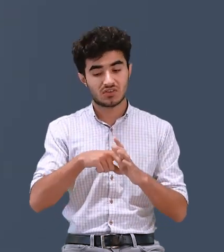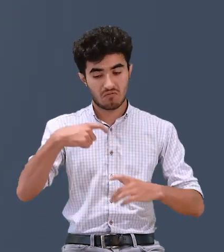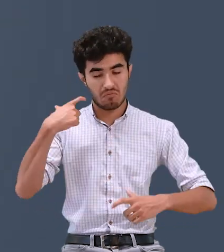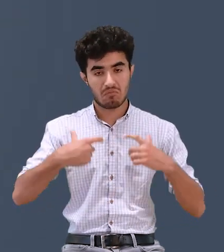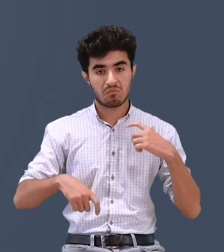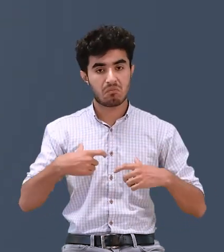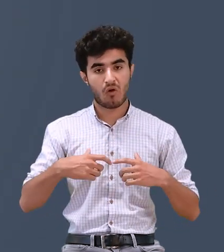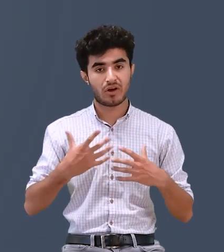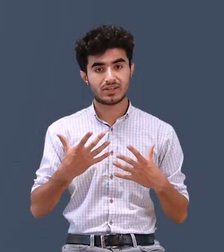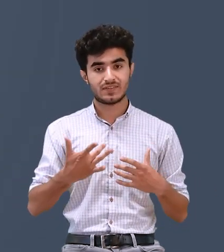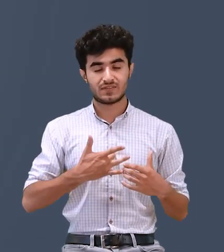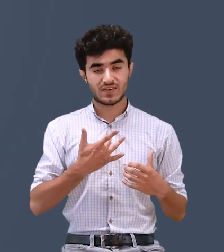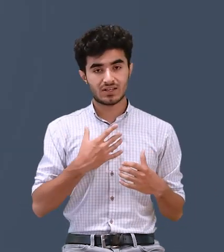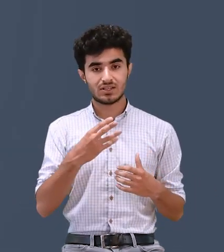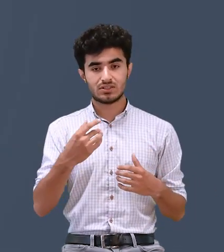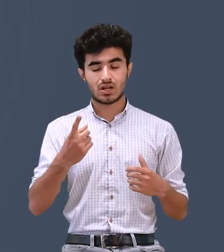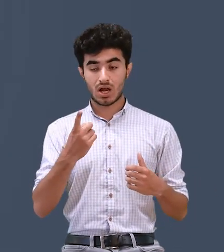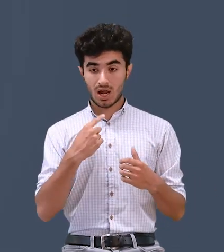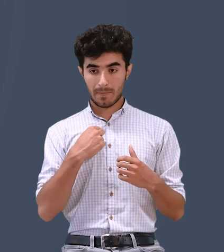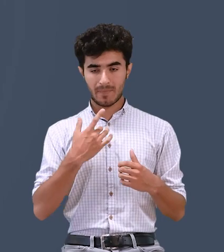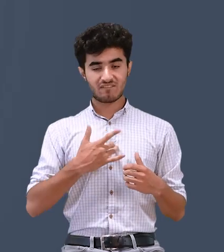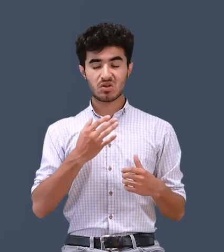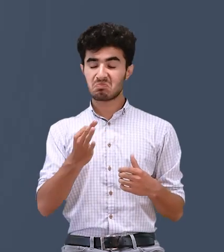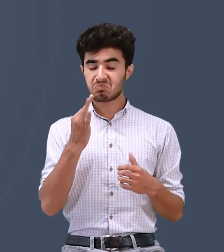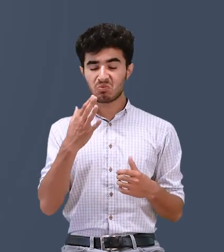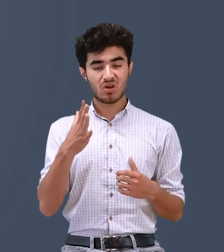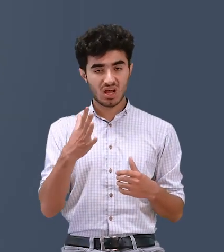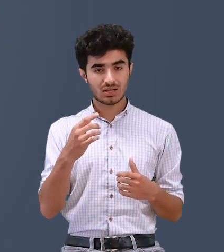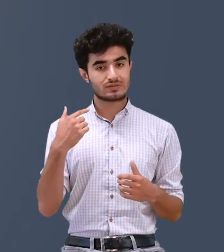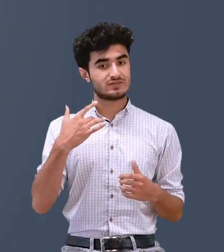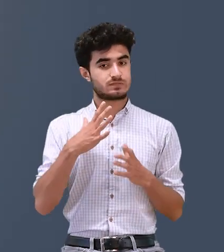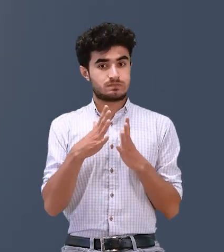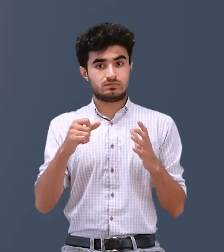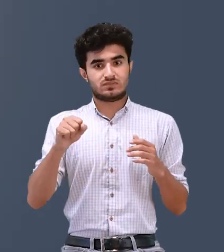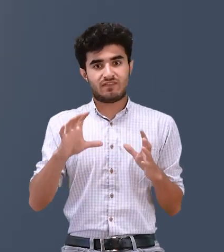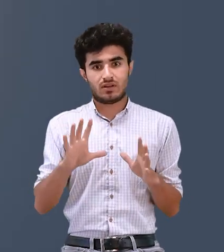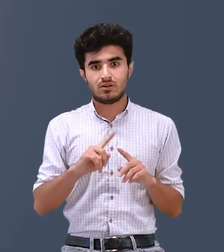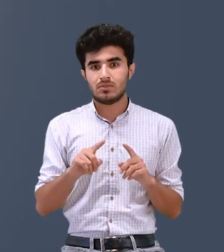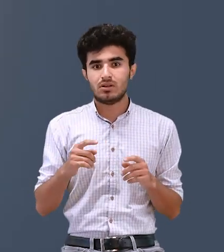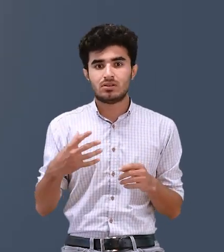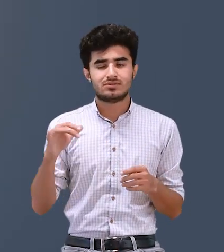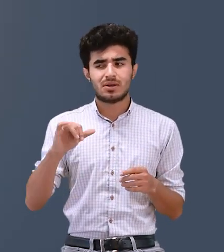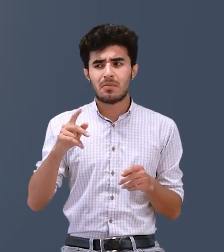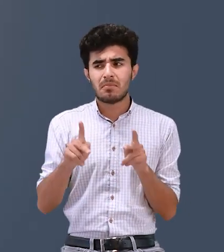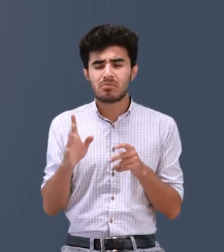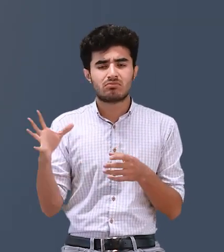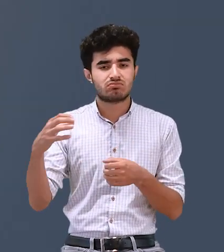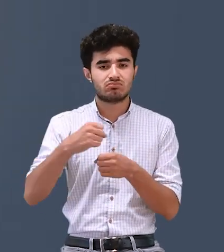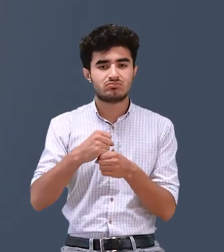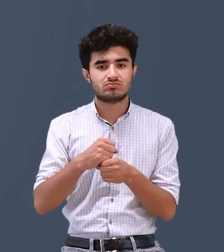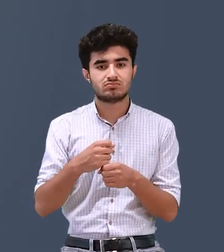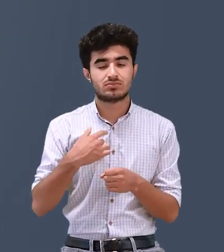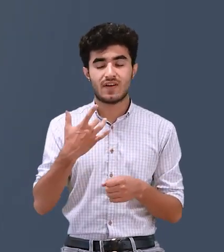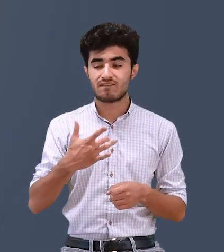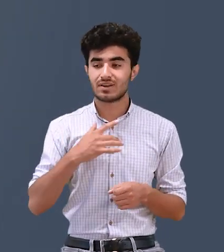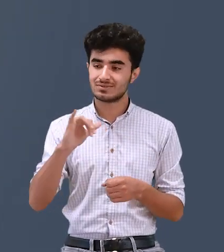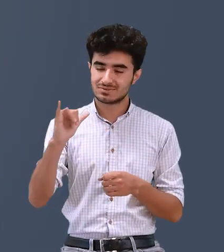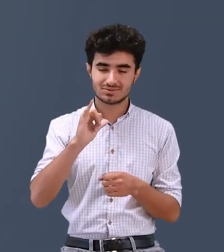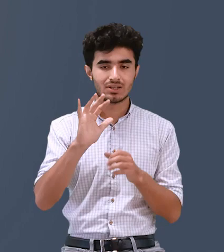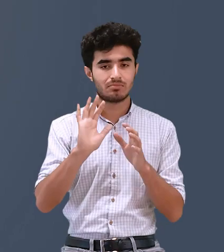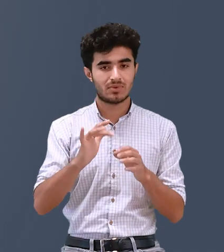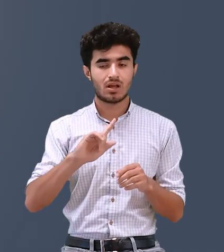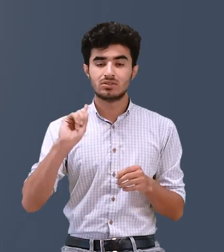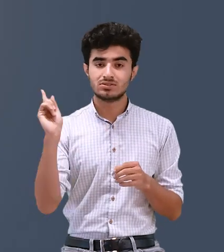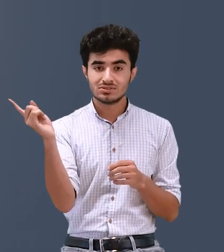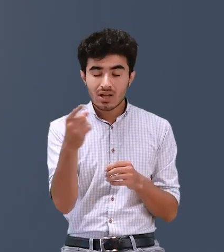with negative body image and not feeling the best about myself, I think the first would be to kind of normalize the fact